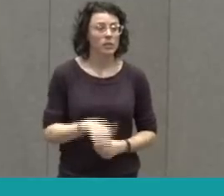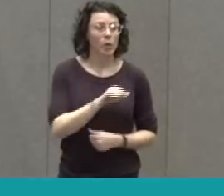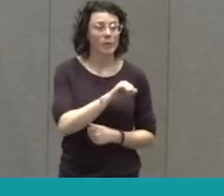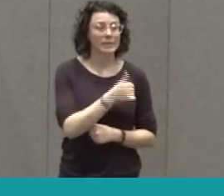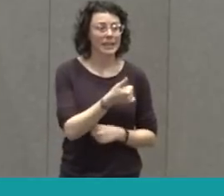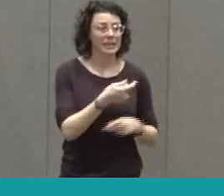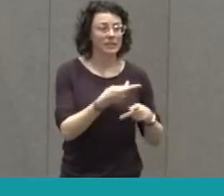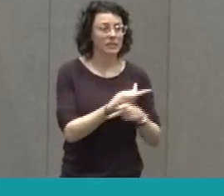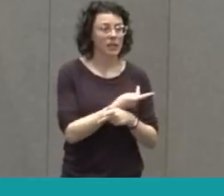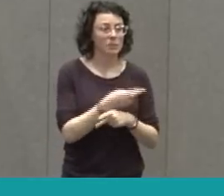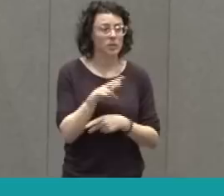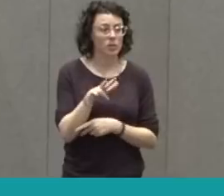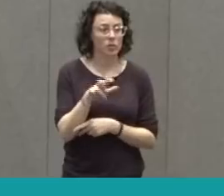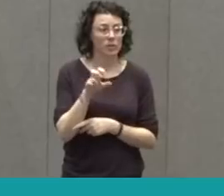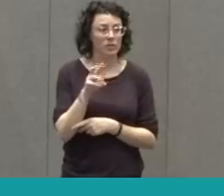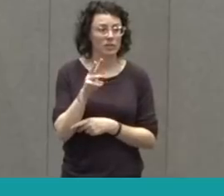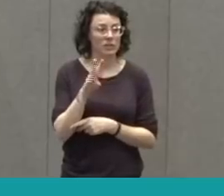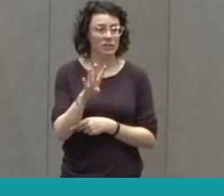that's